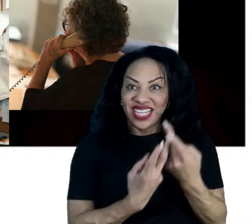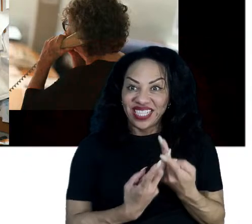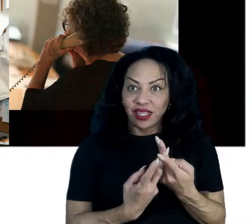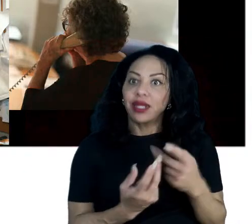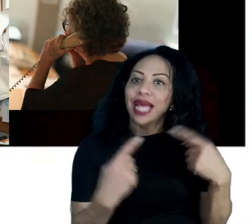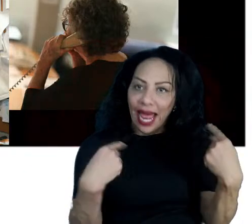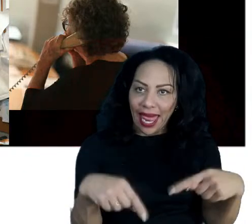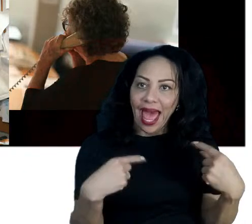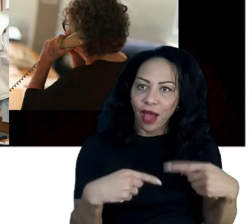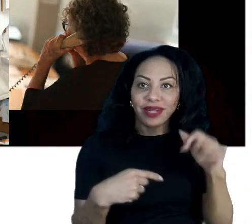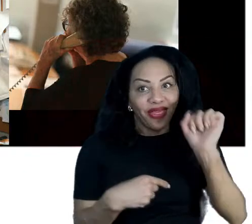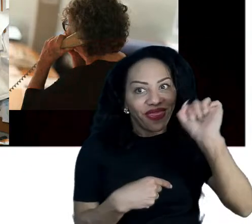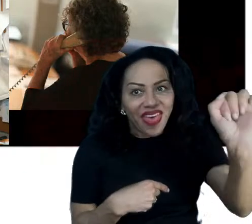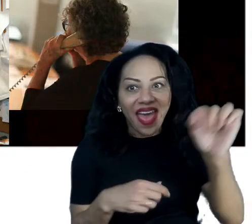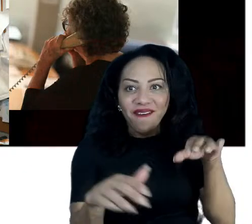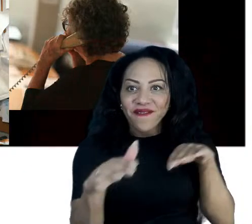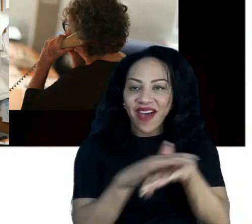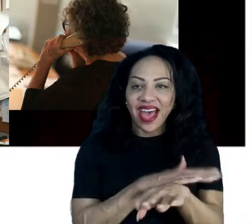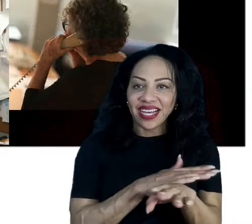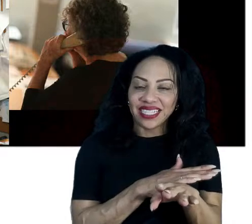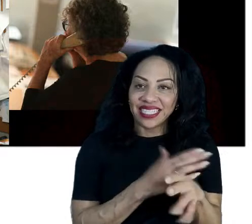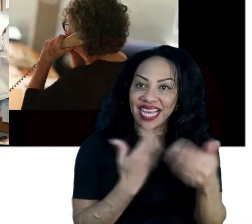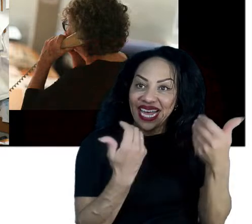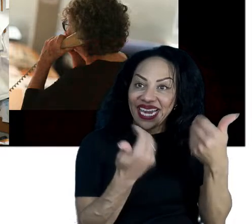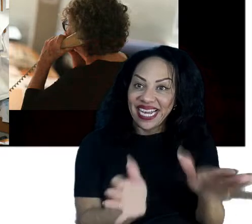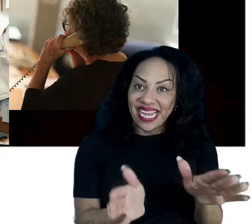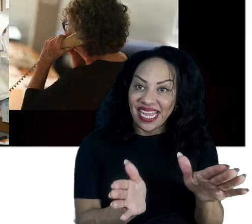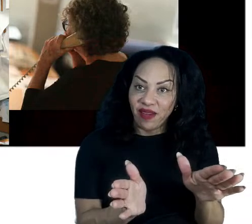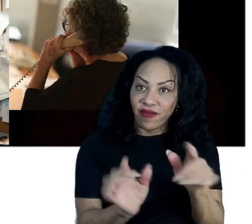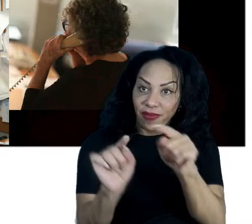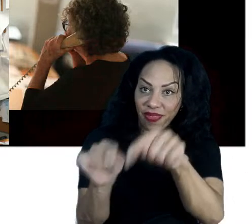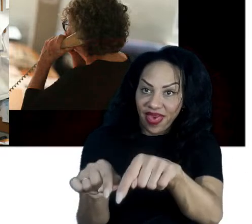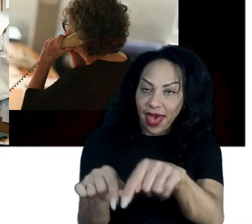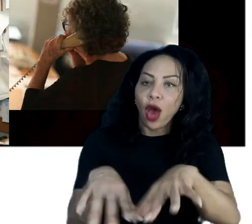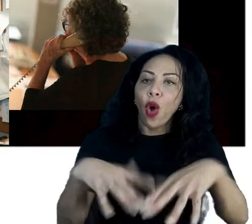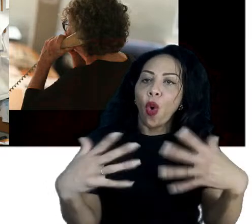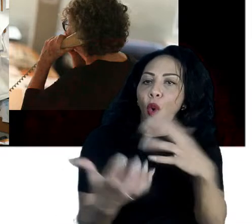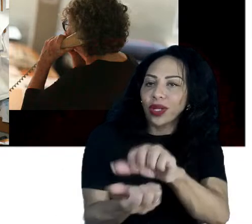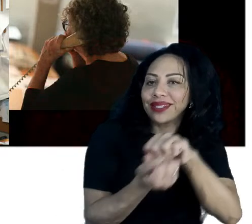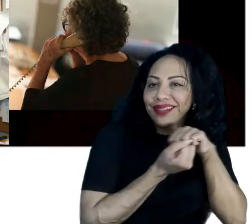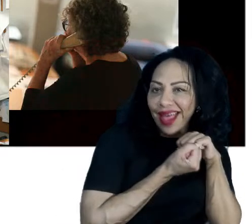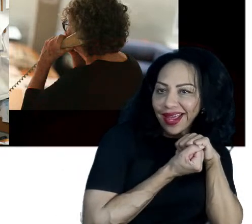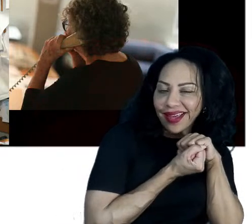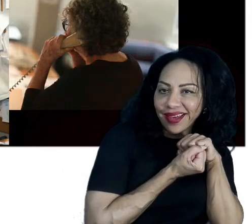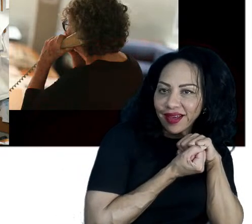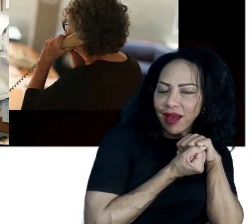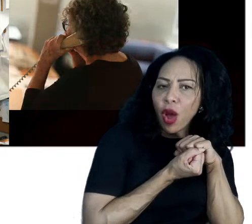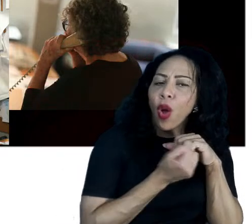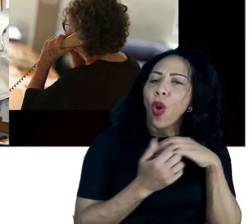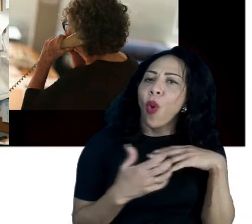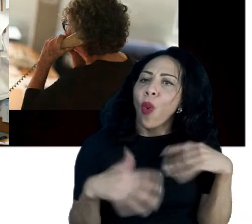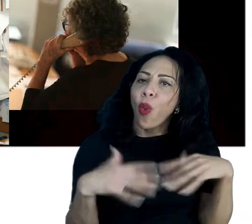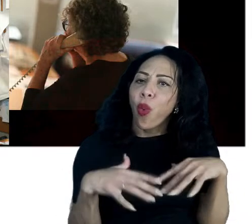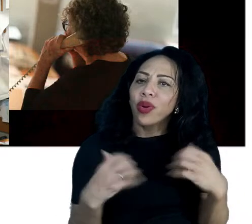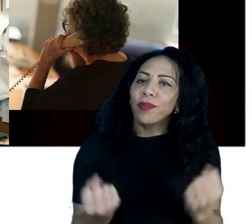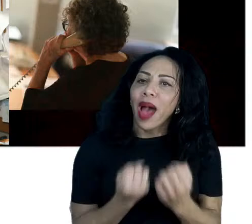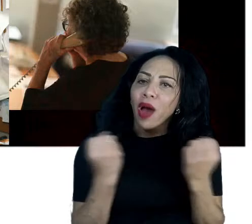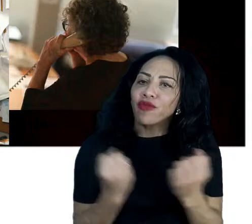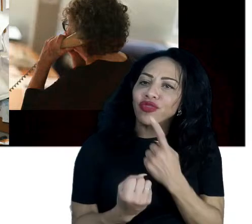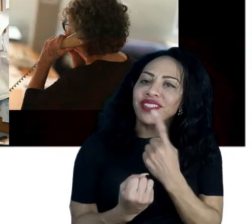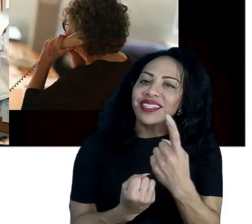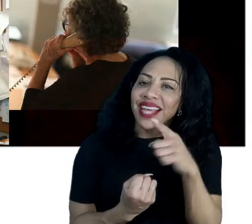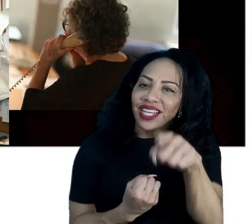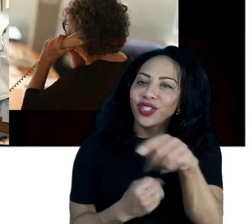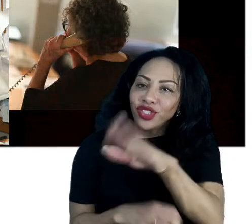them or leave them on the office notice board. And there was something really powerful about saying to children that in 20 to